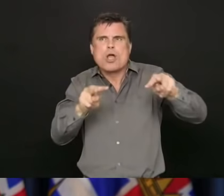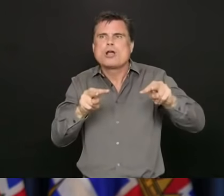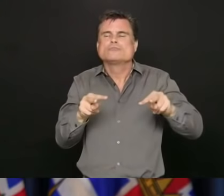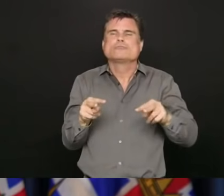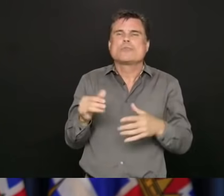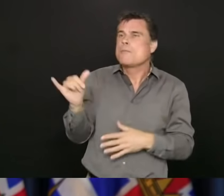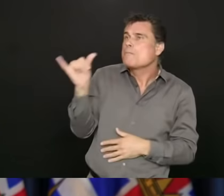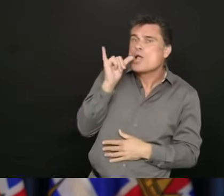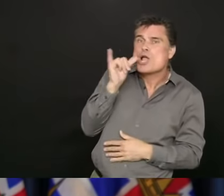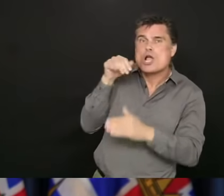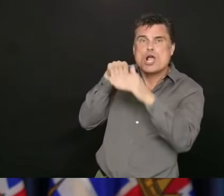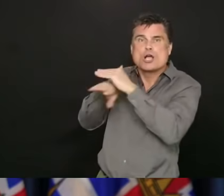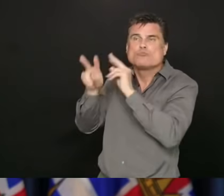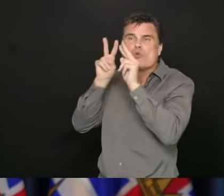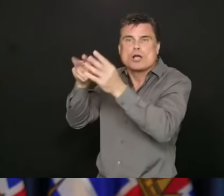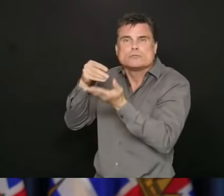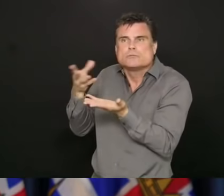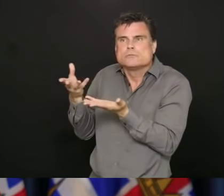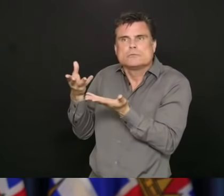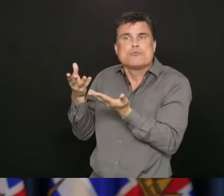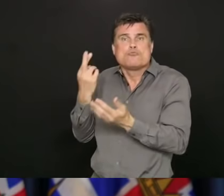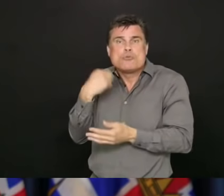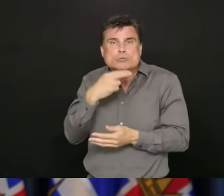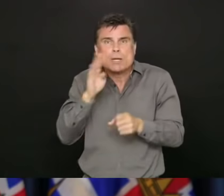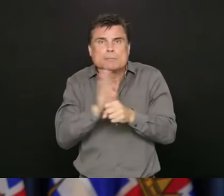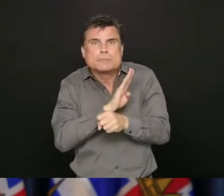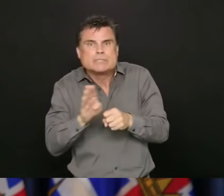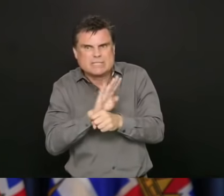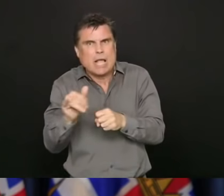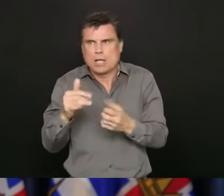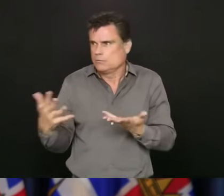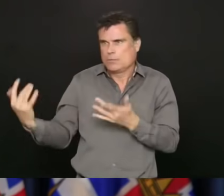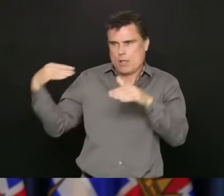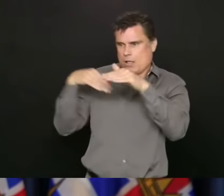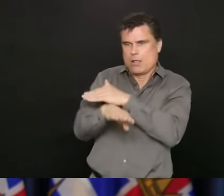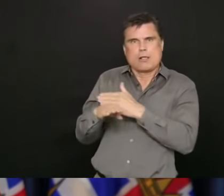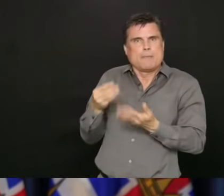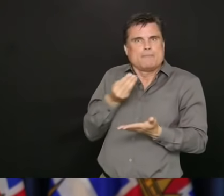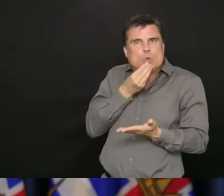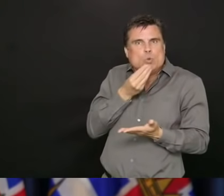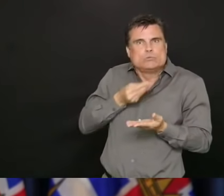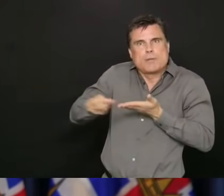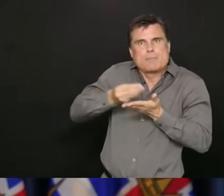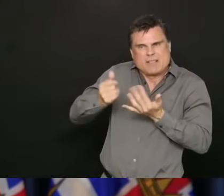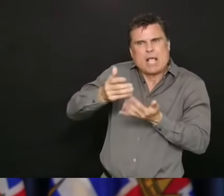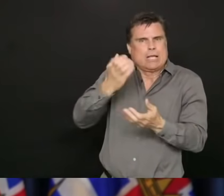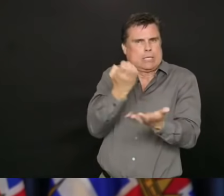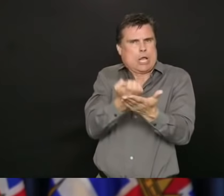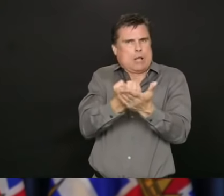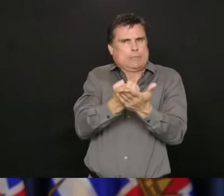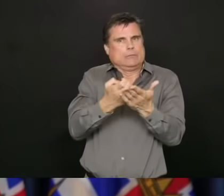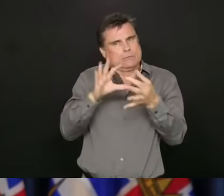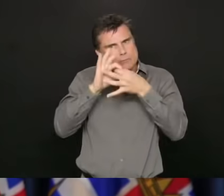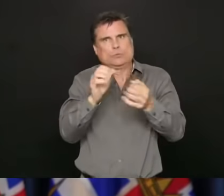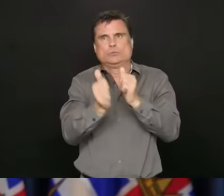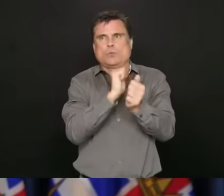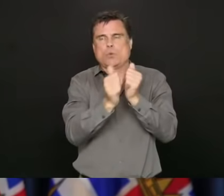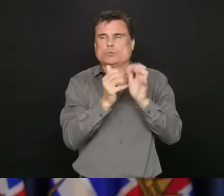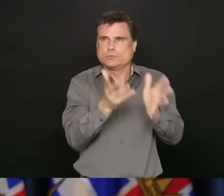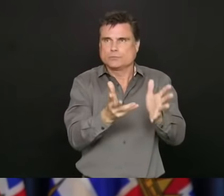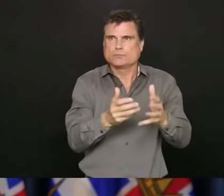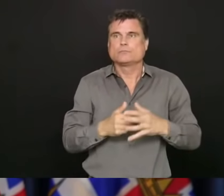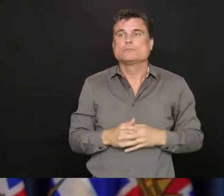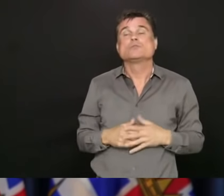gate receipts about who shows up and who has a hot dog and a beer and all of that. It's all the other economic spin-offs.